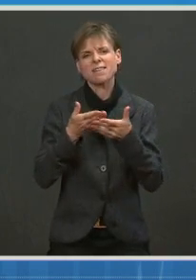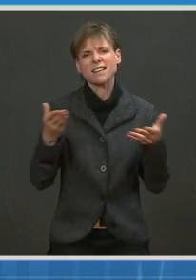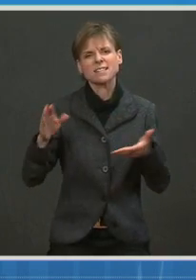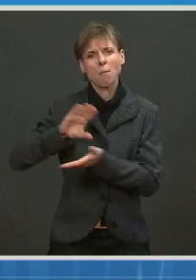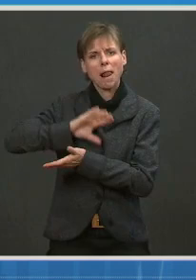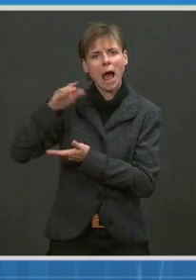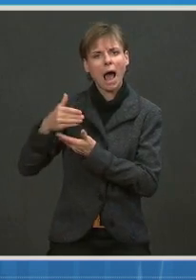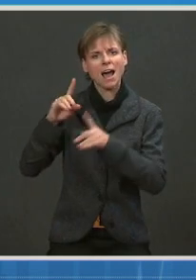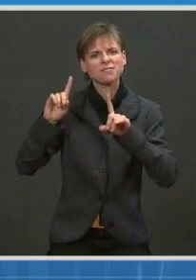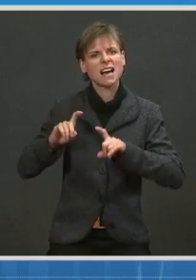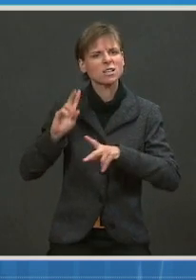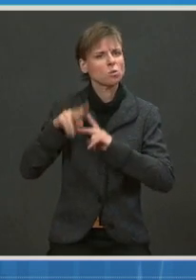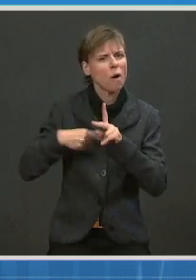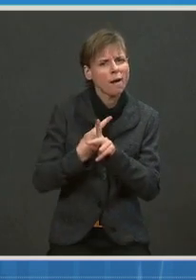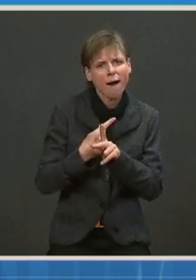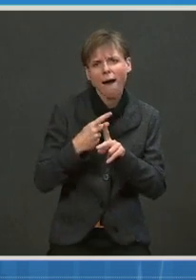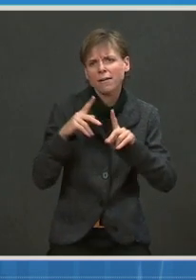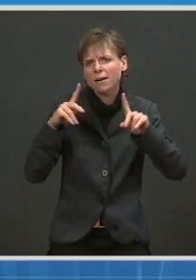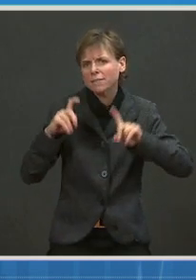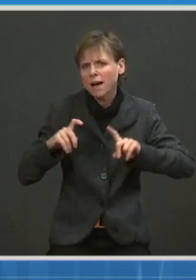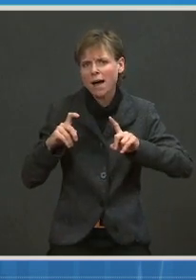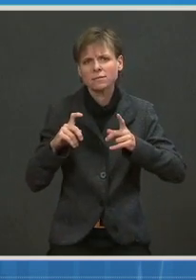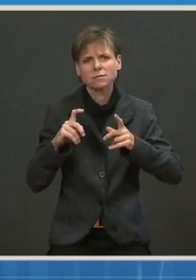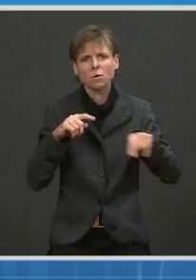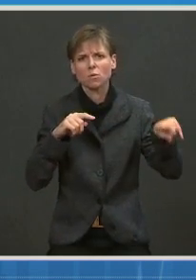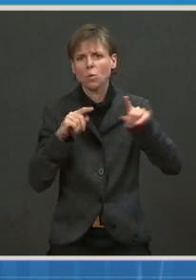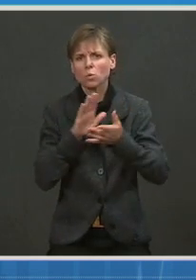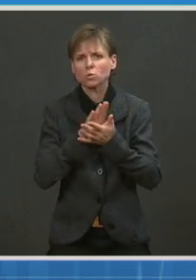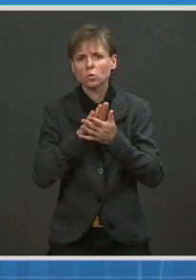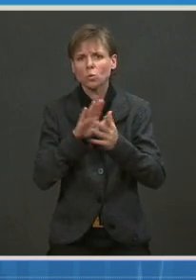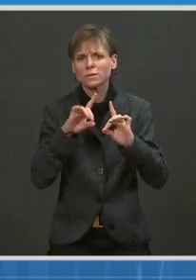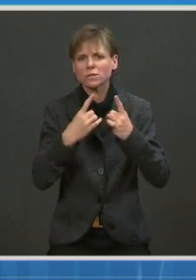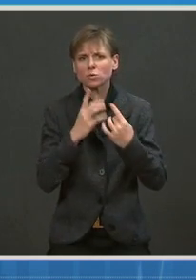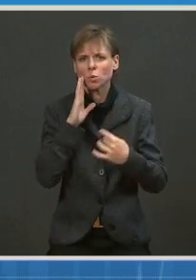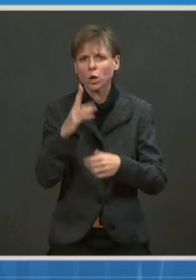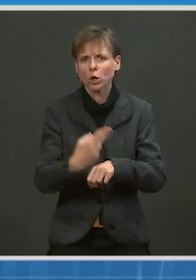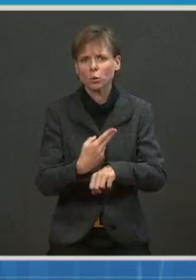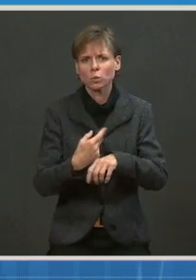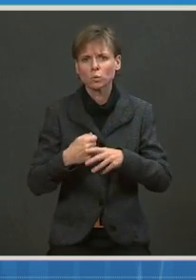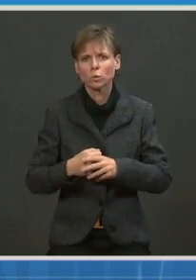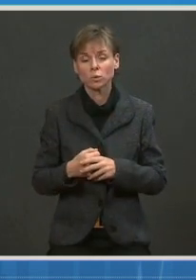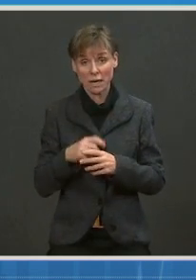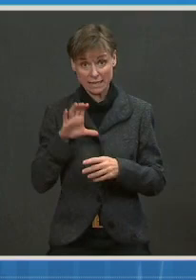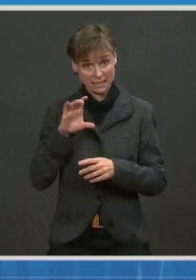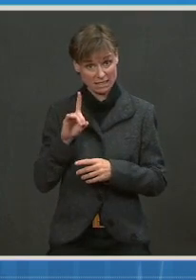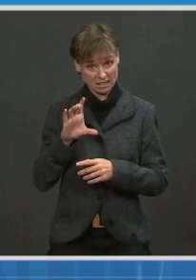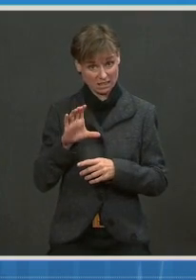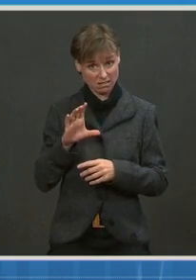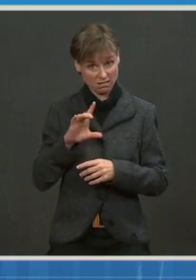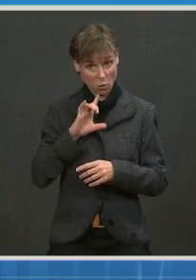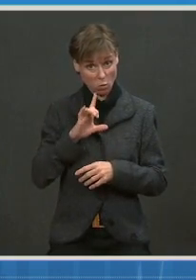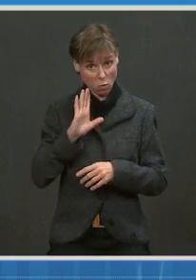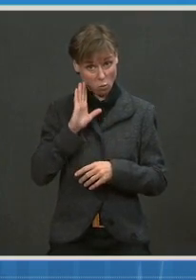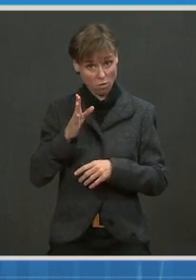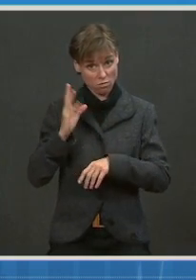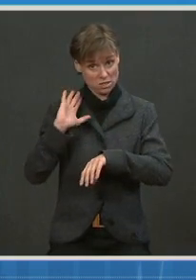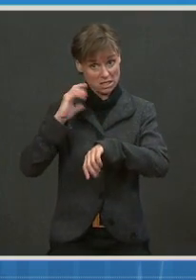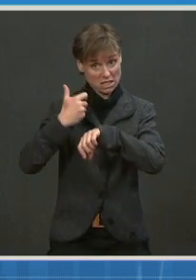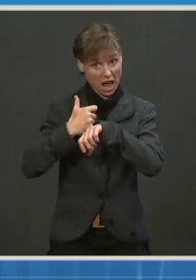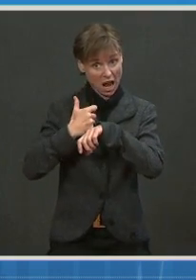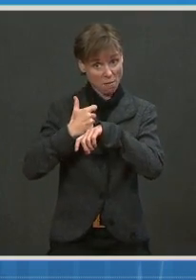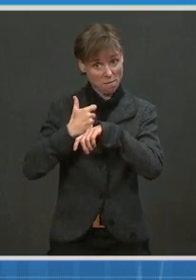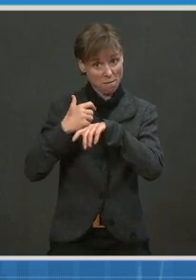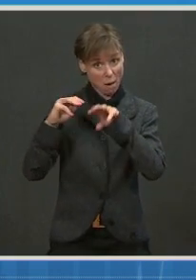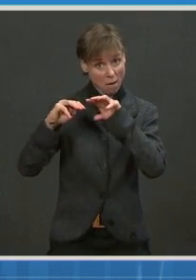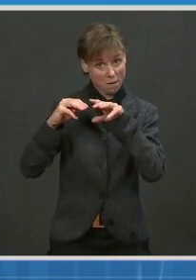tests school districts will have access to, and if CDC is setting up a mechanism for